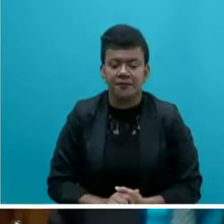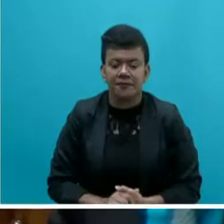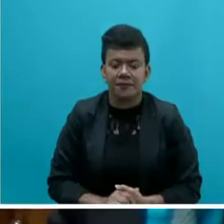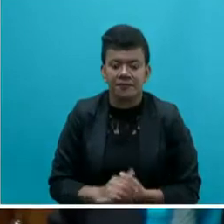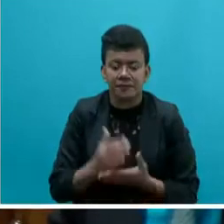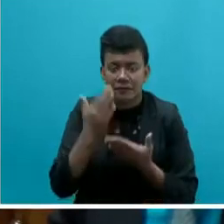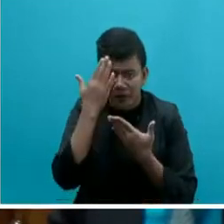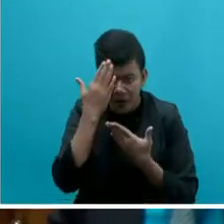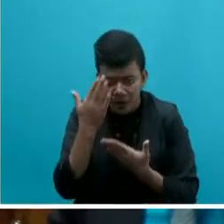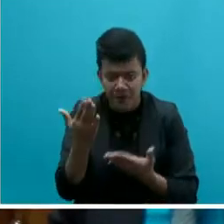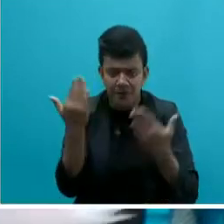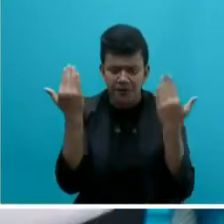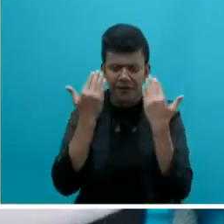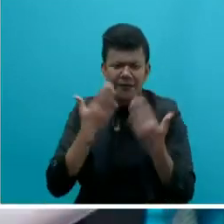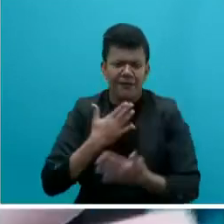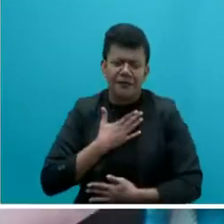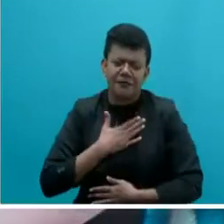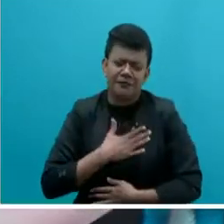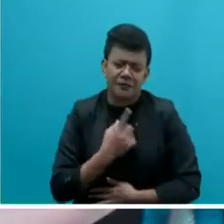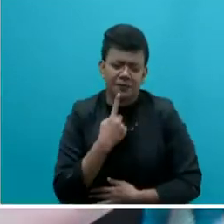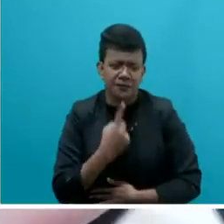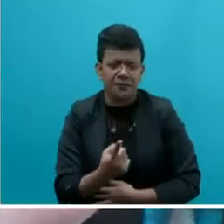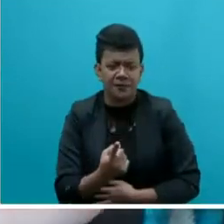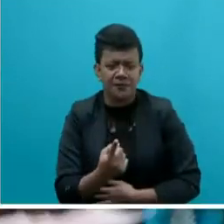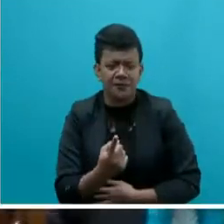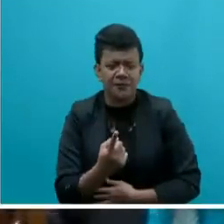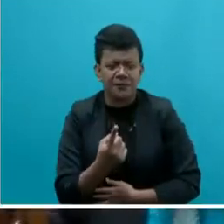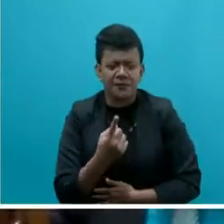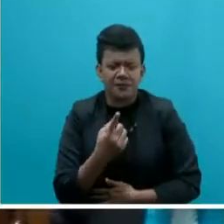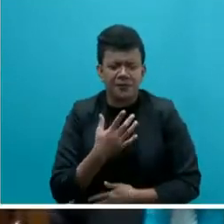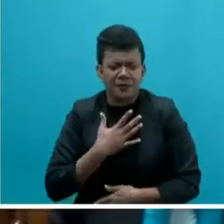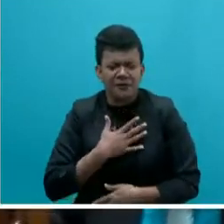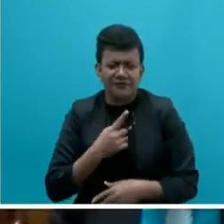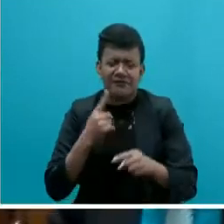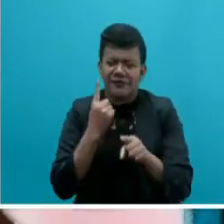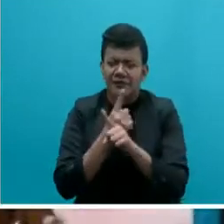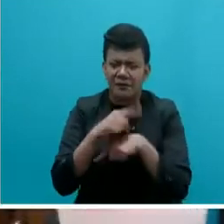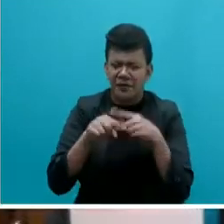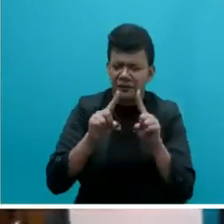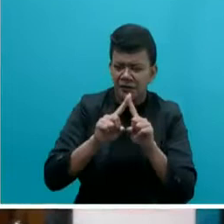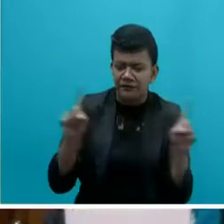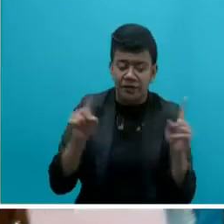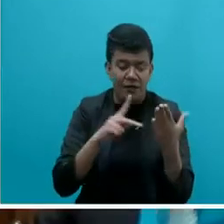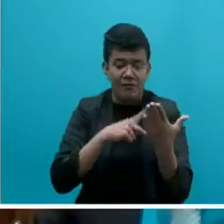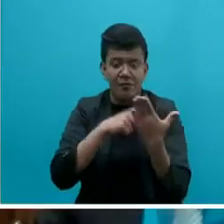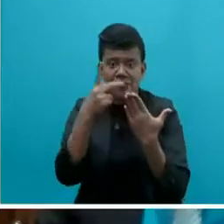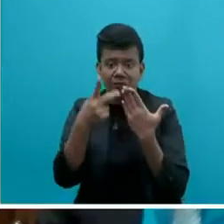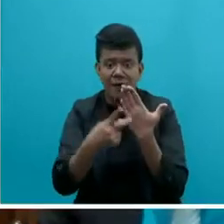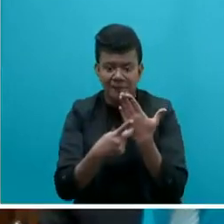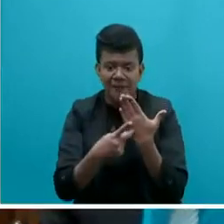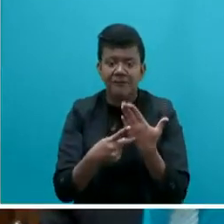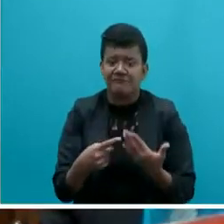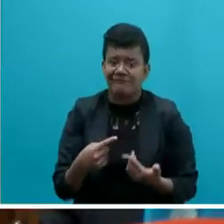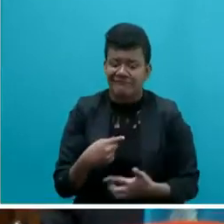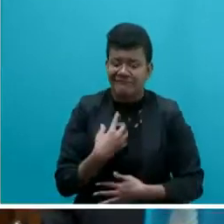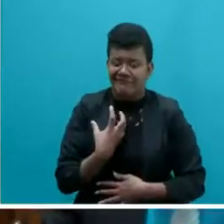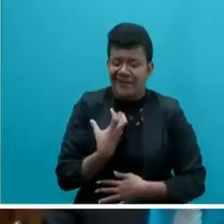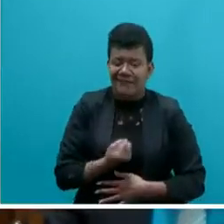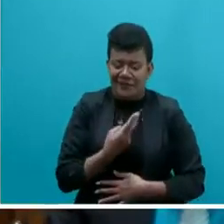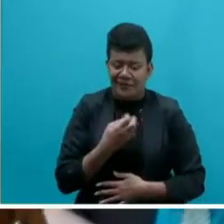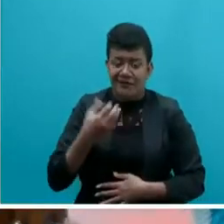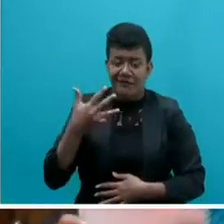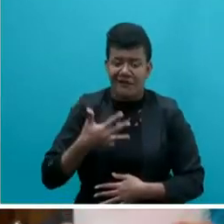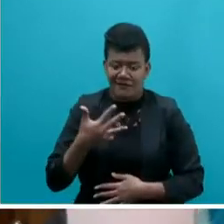highlight few, I would like to give an insight into different works and projects we have undertaken in 2018 and 2019,